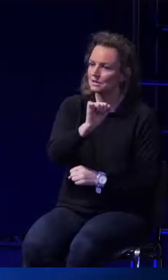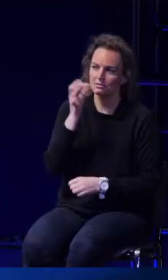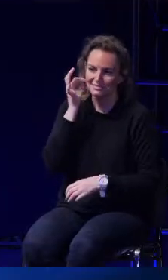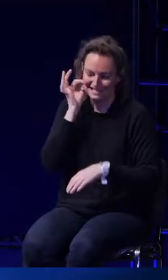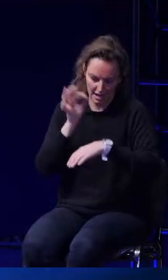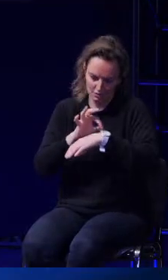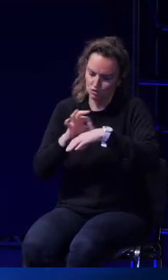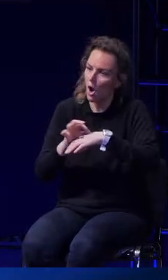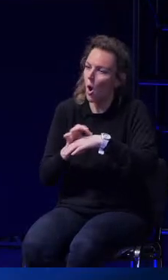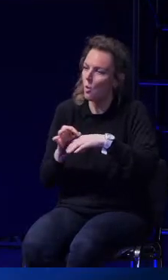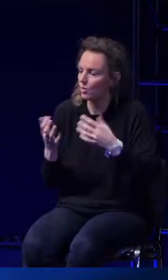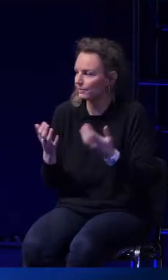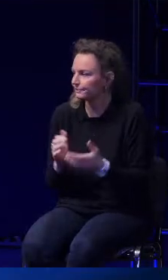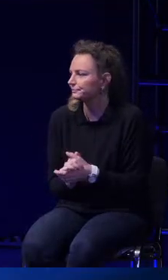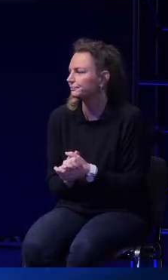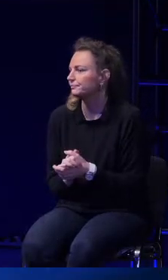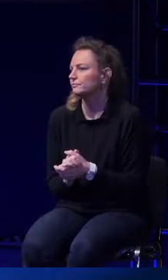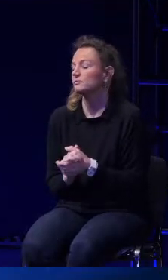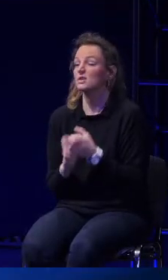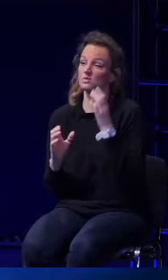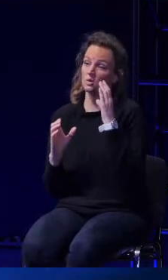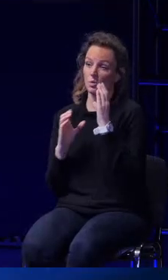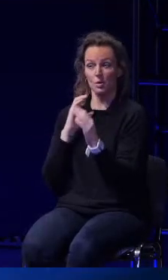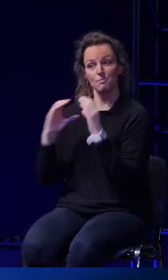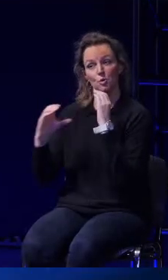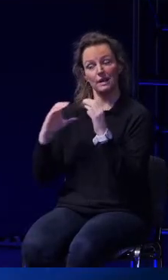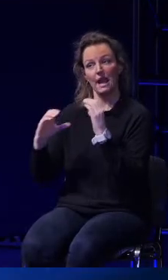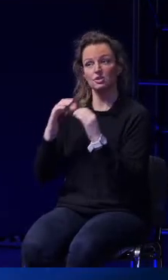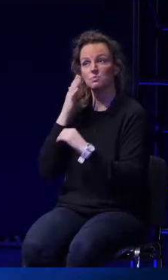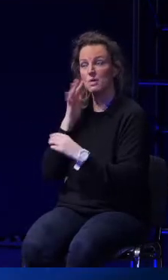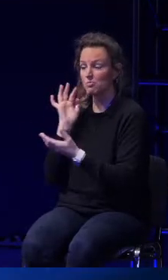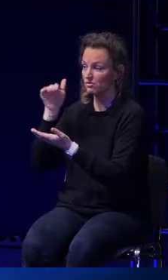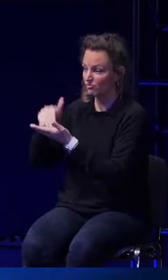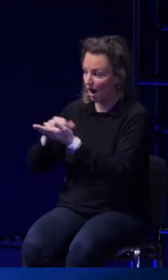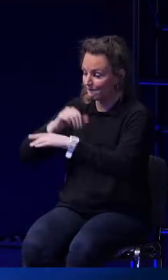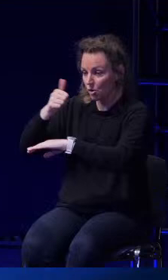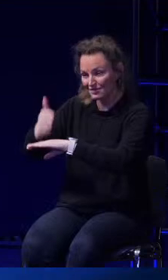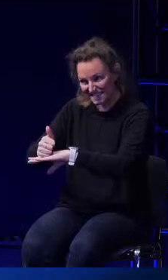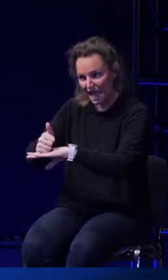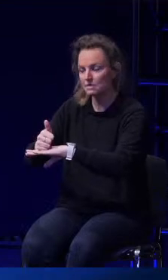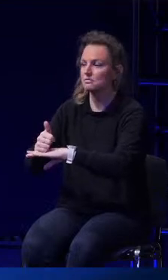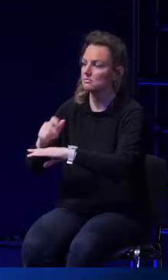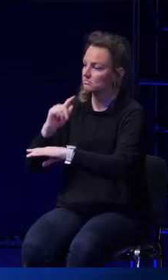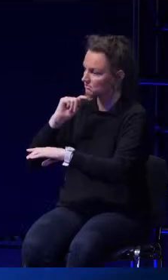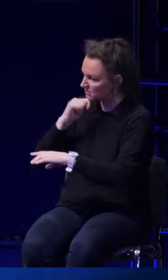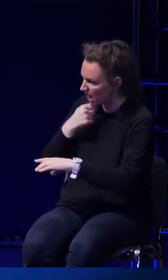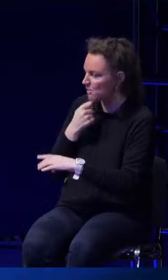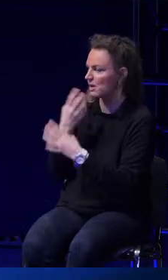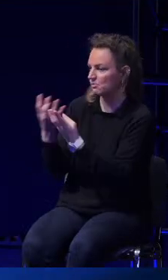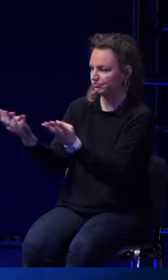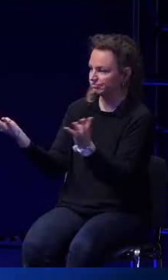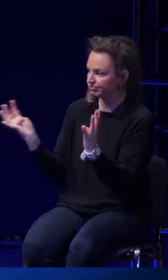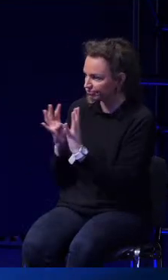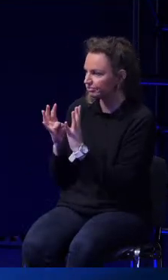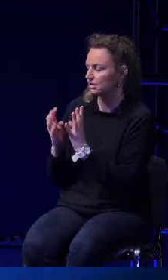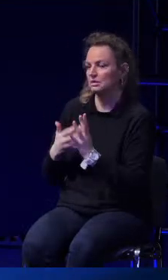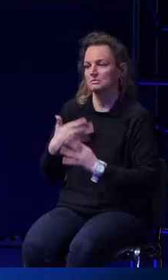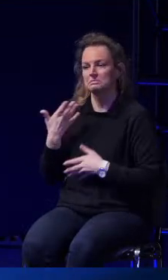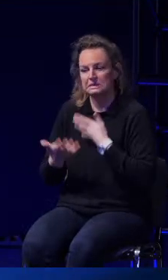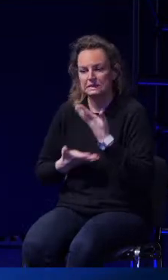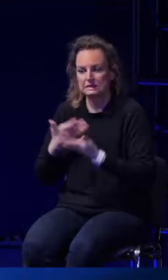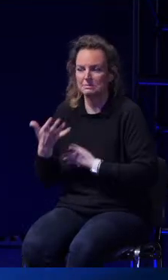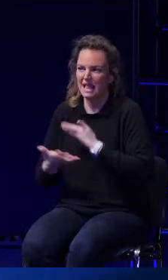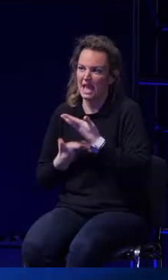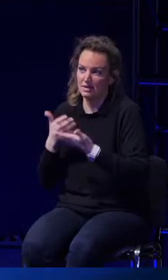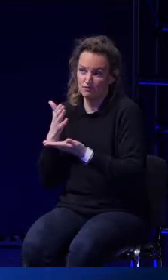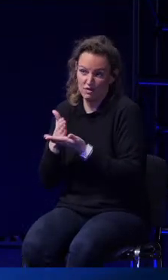But yeah, so communication on set, it will be. I'll iterate quite quickly over we generally only get 3